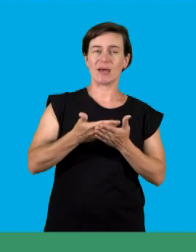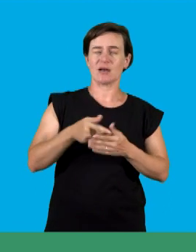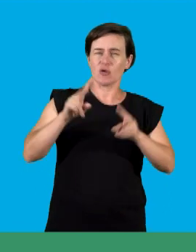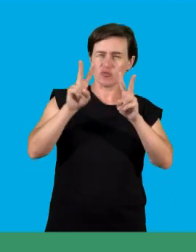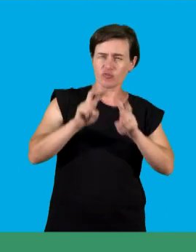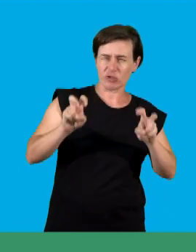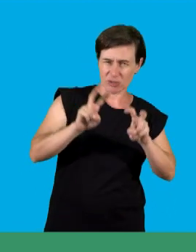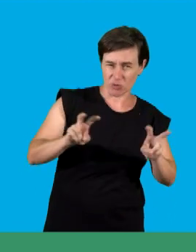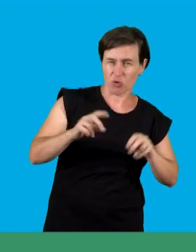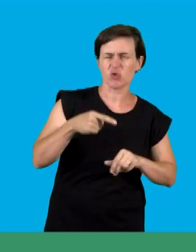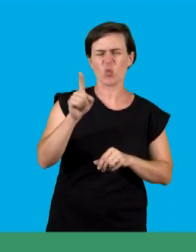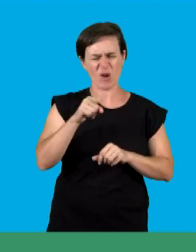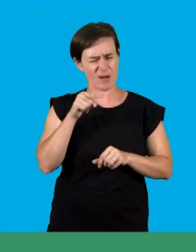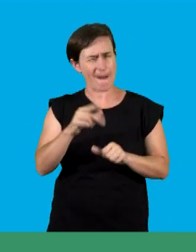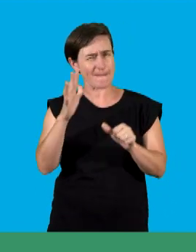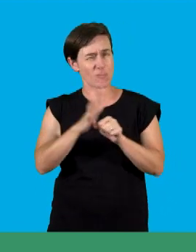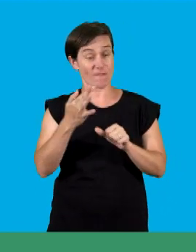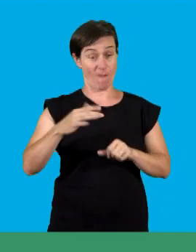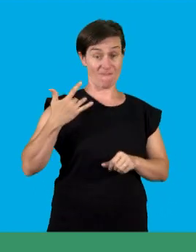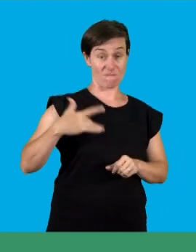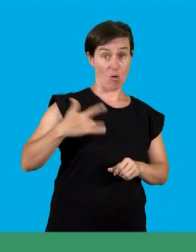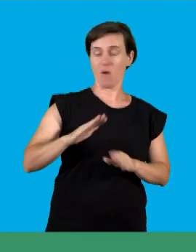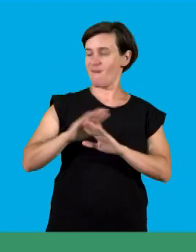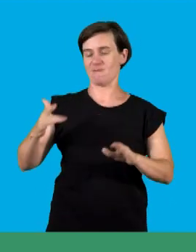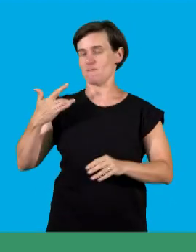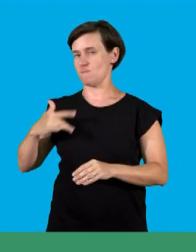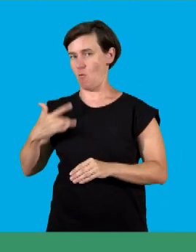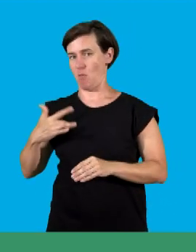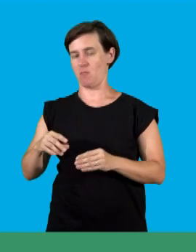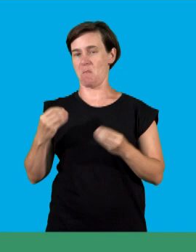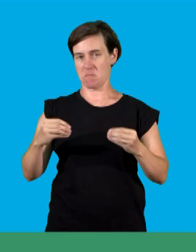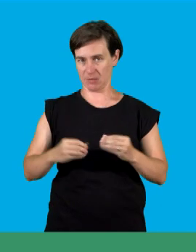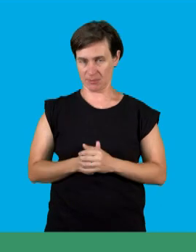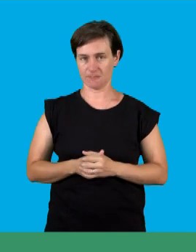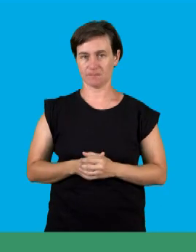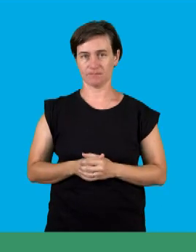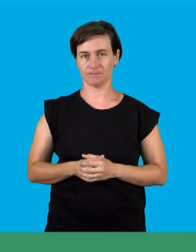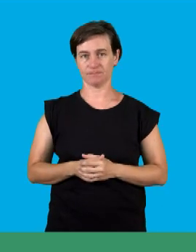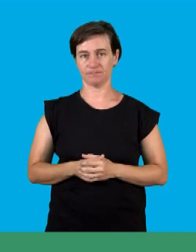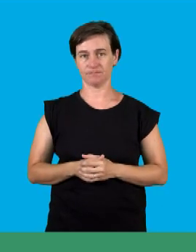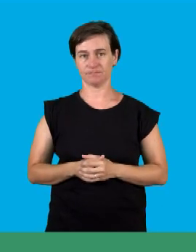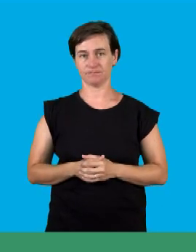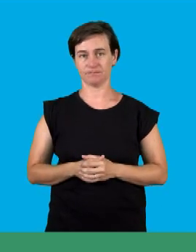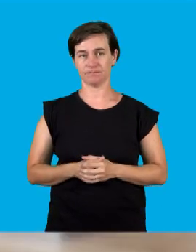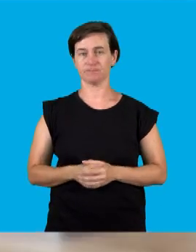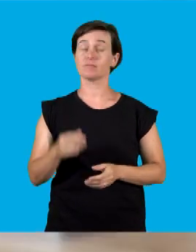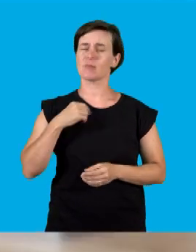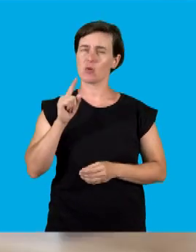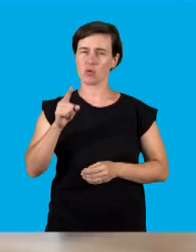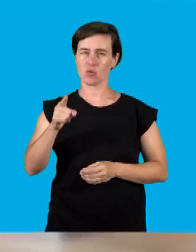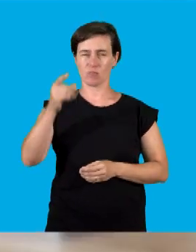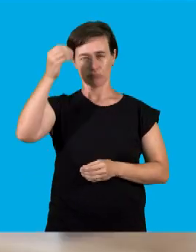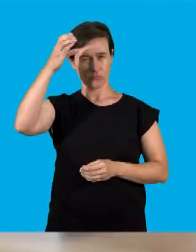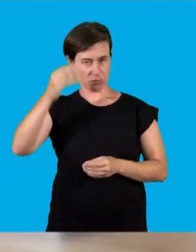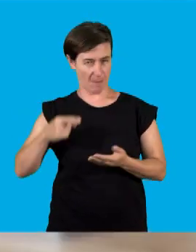able to conduct research on the importance of formal and informal sectors. Now, let us look at our concept